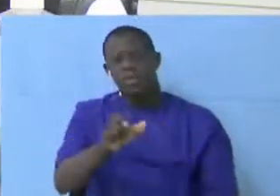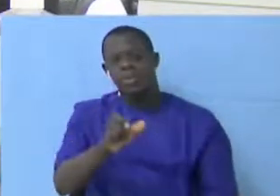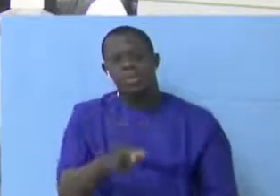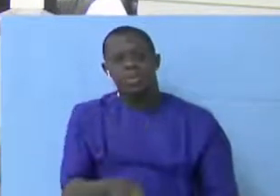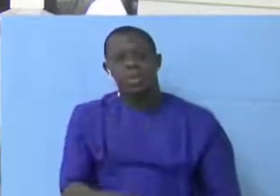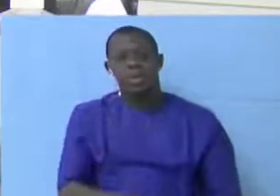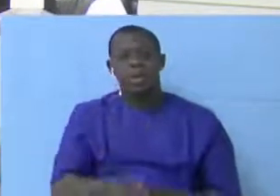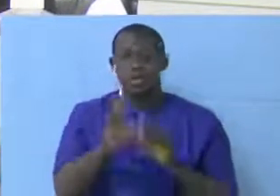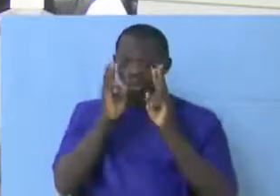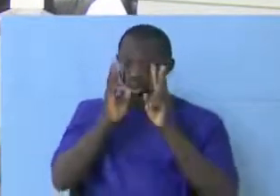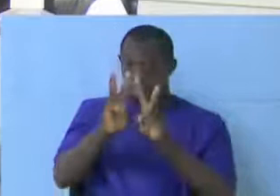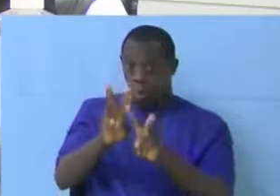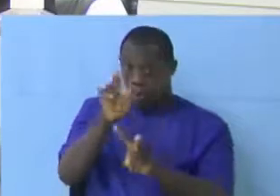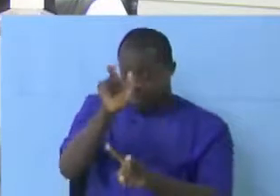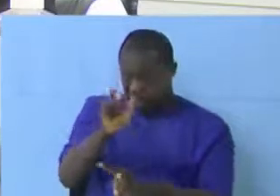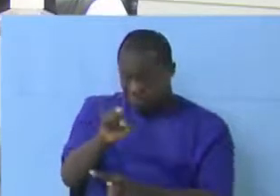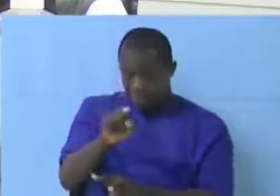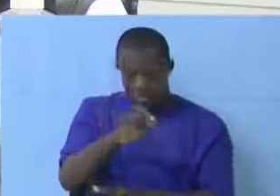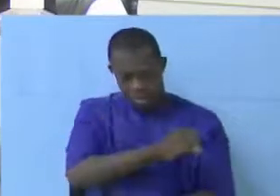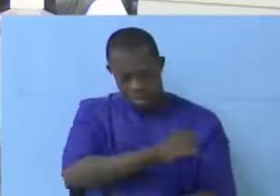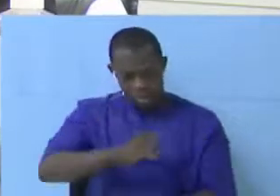I saw him as a criminal.